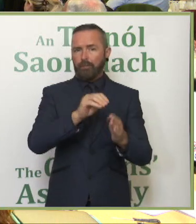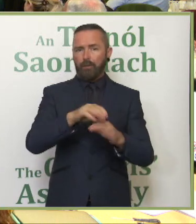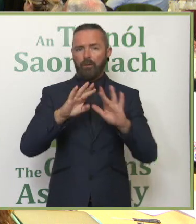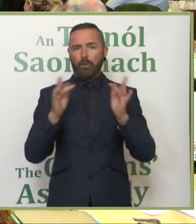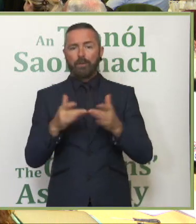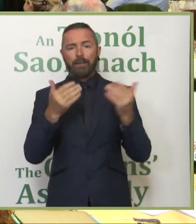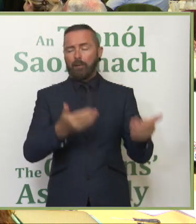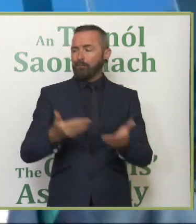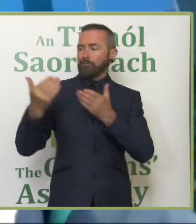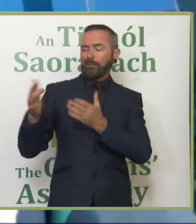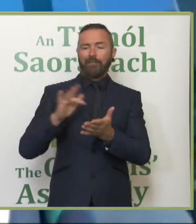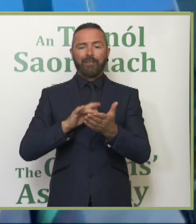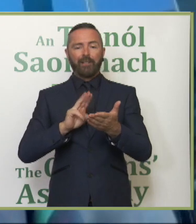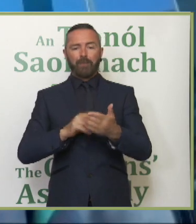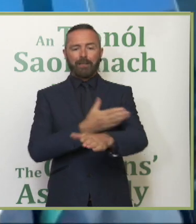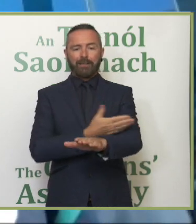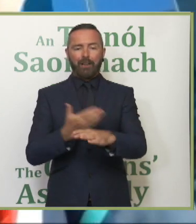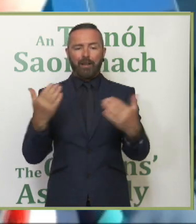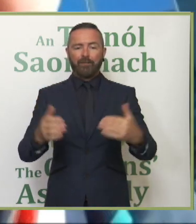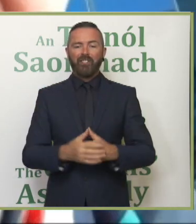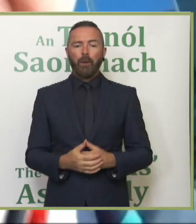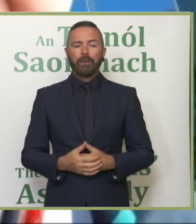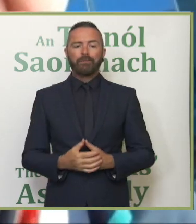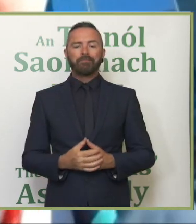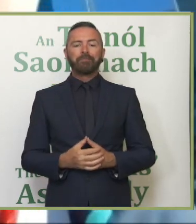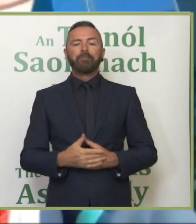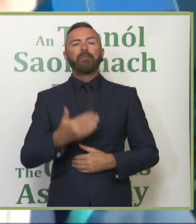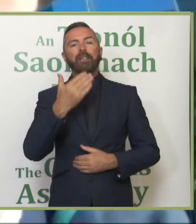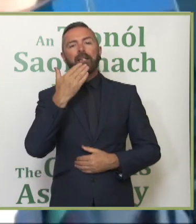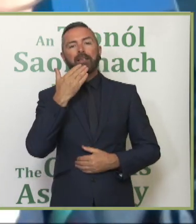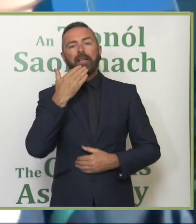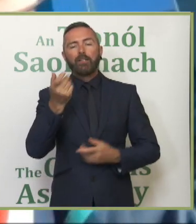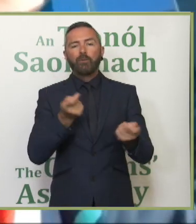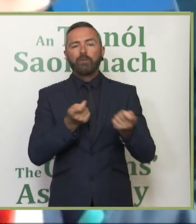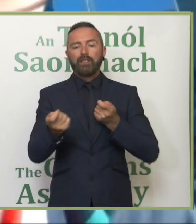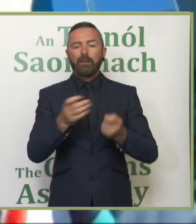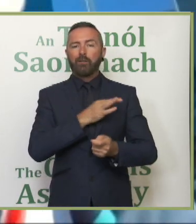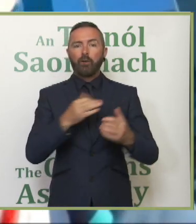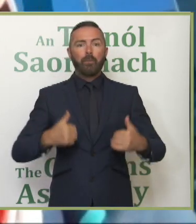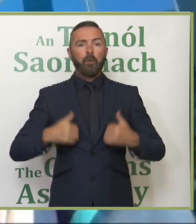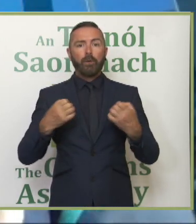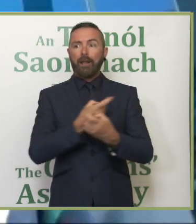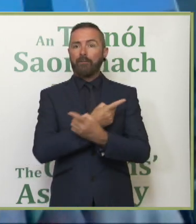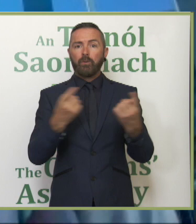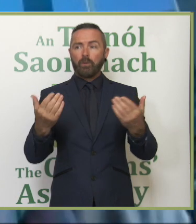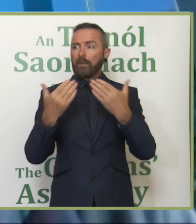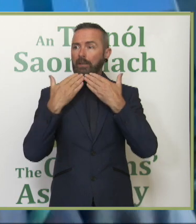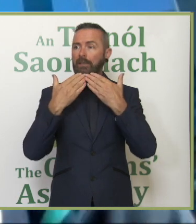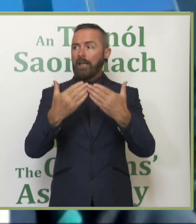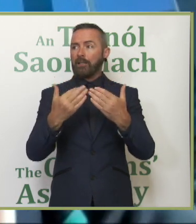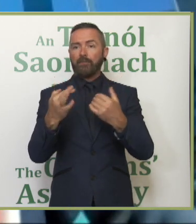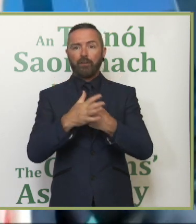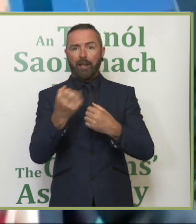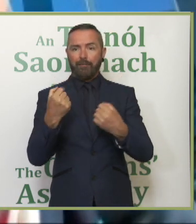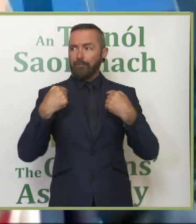for the next 15 minutes. Thank you. Thank you, Mr. Chair, and good morning, everybody, and thank you so much for having